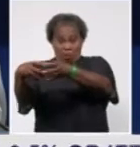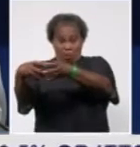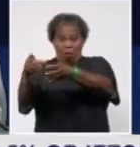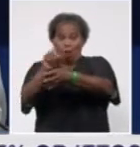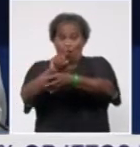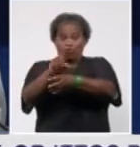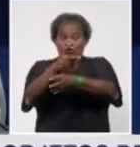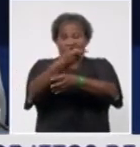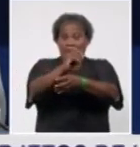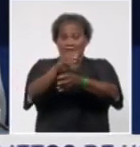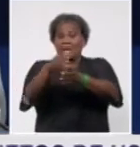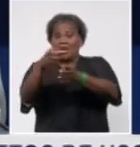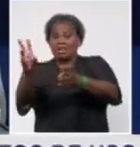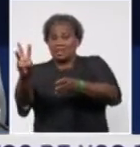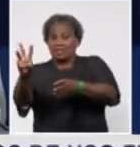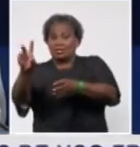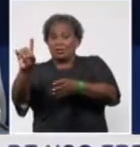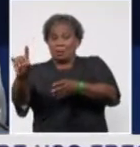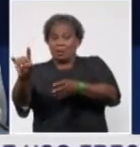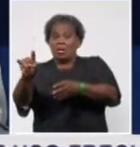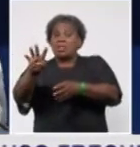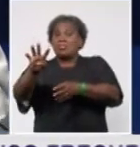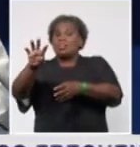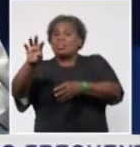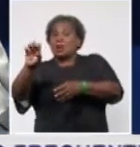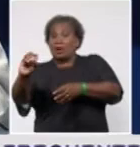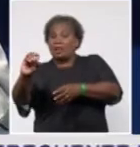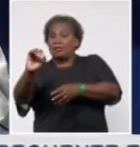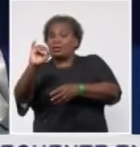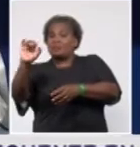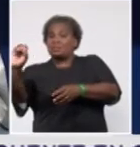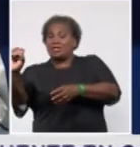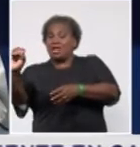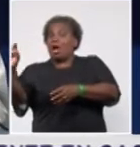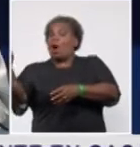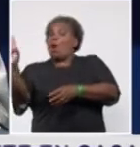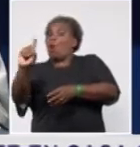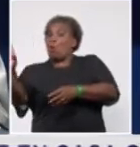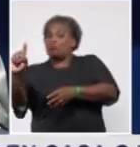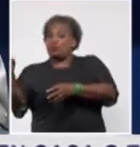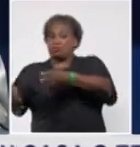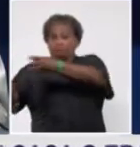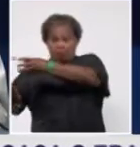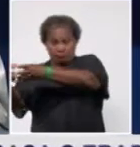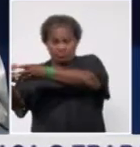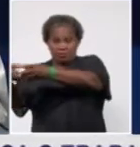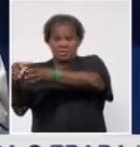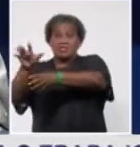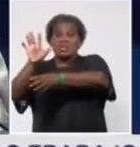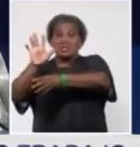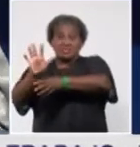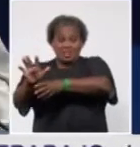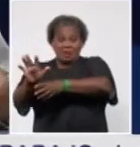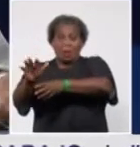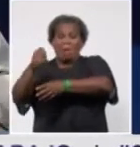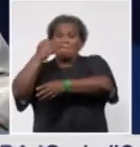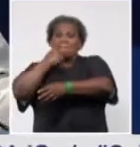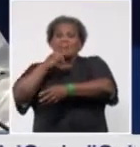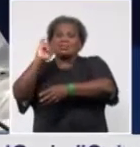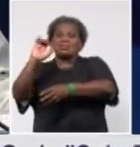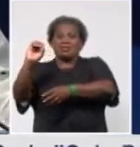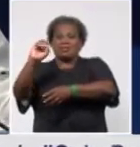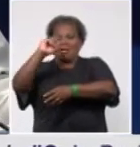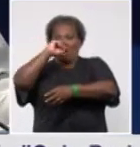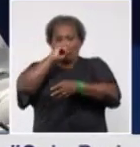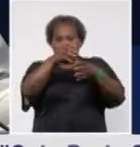between 40 and 59, and 5 are over the age of 60. Of the 32 cases